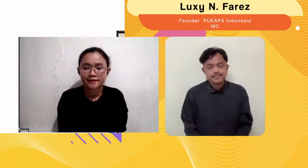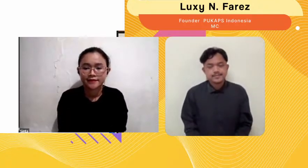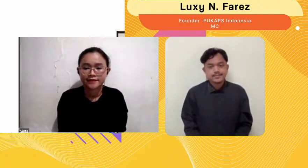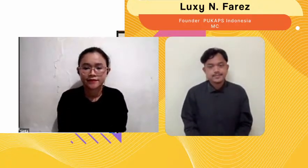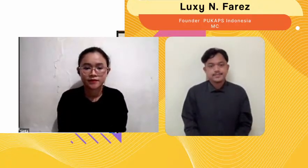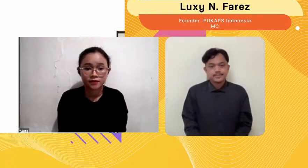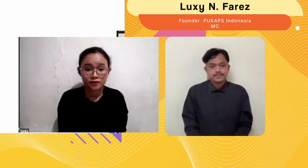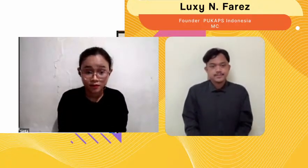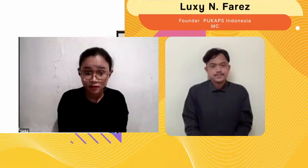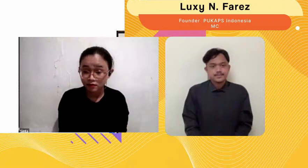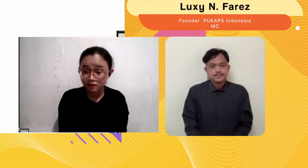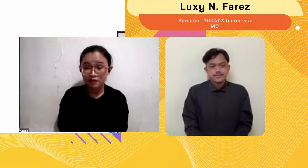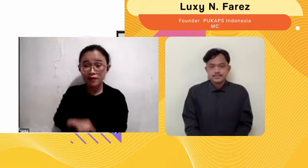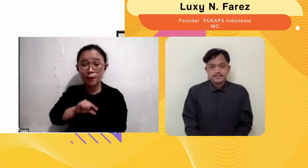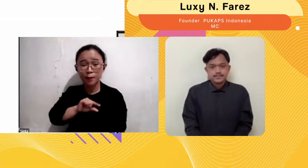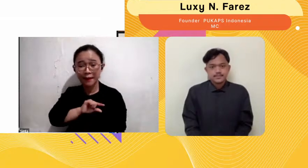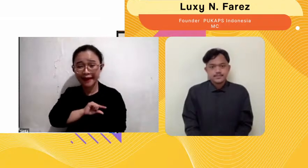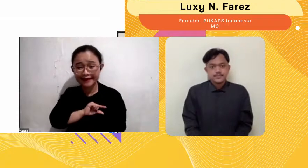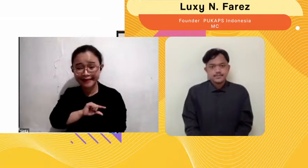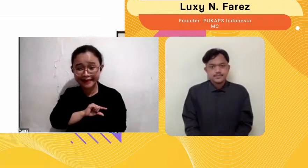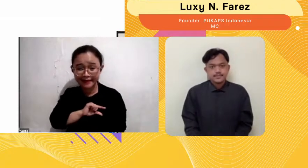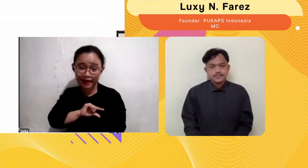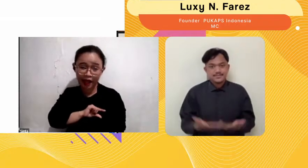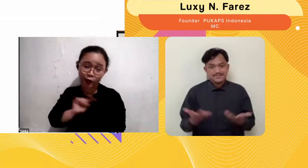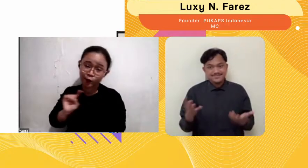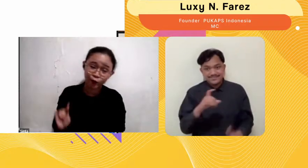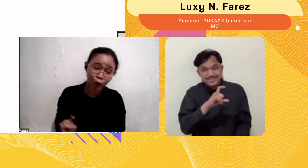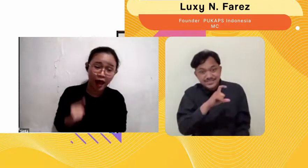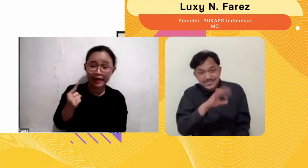The operators can help to start the game.